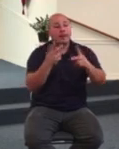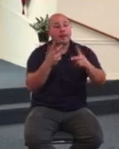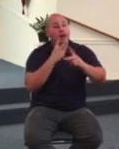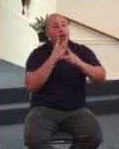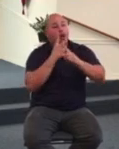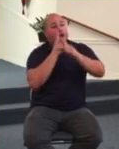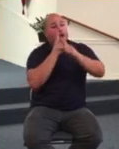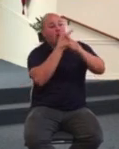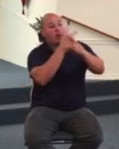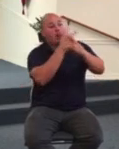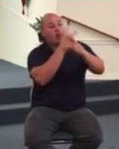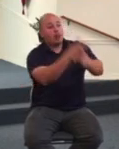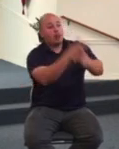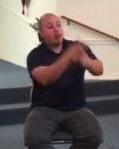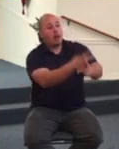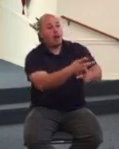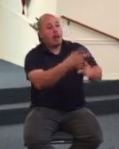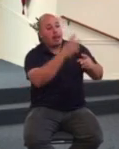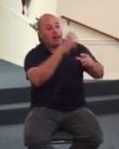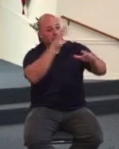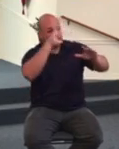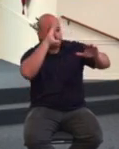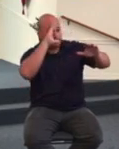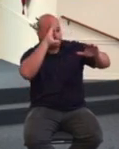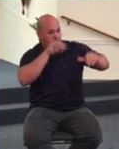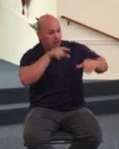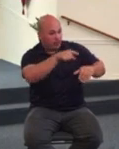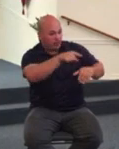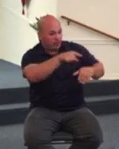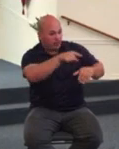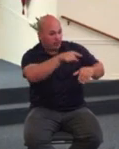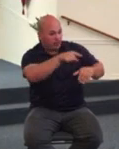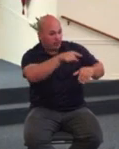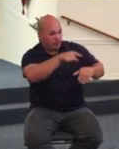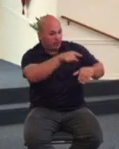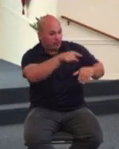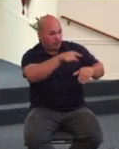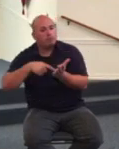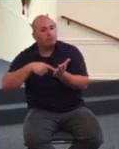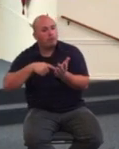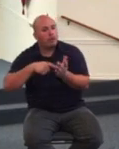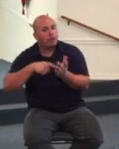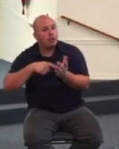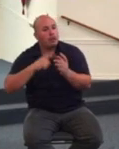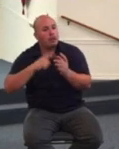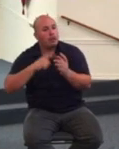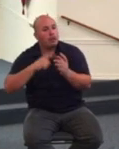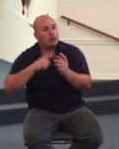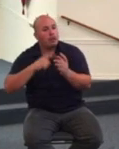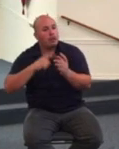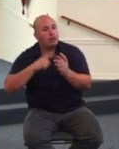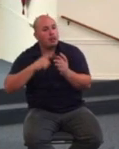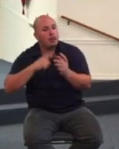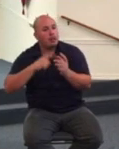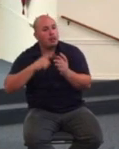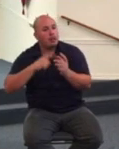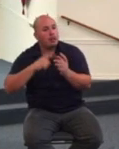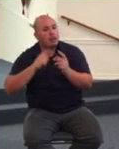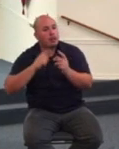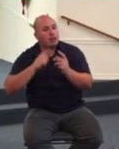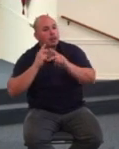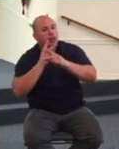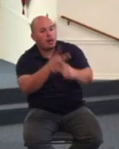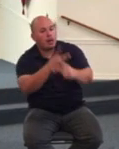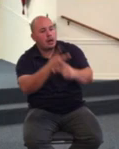credit is that to you? Even sinners lend to sinners expecting to be repaid in full. But love your enemies,